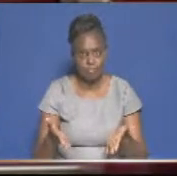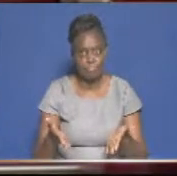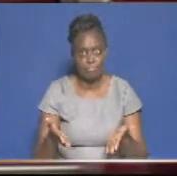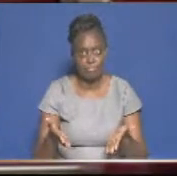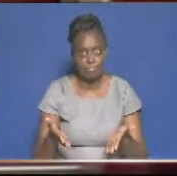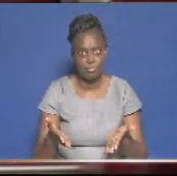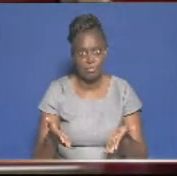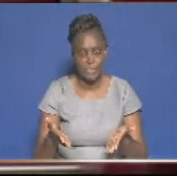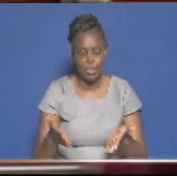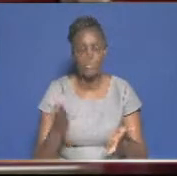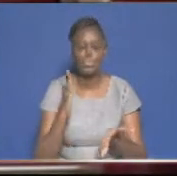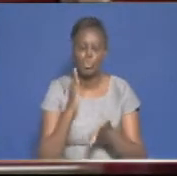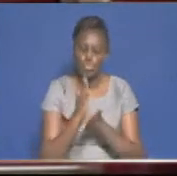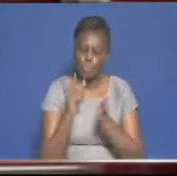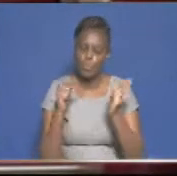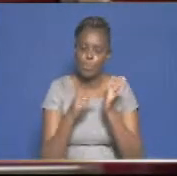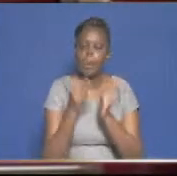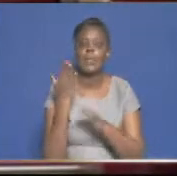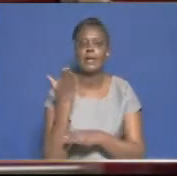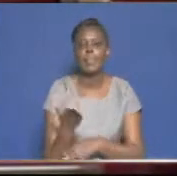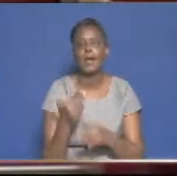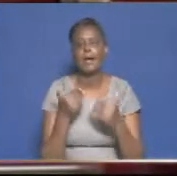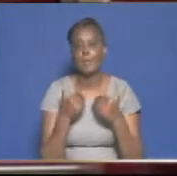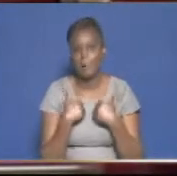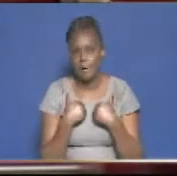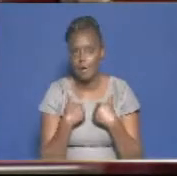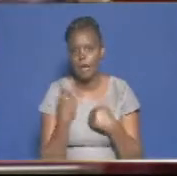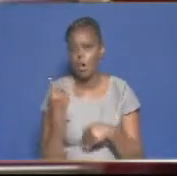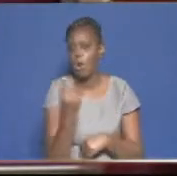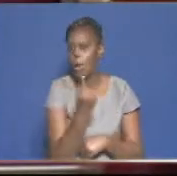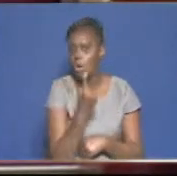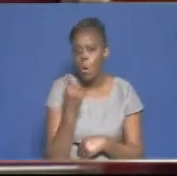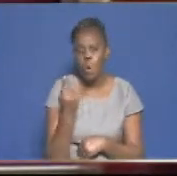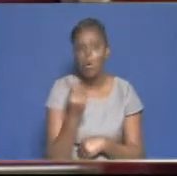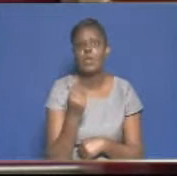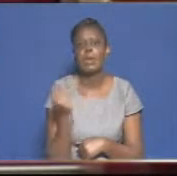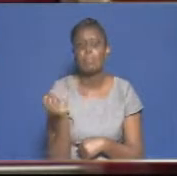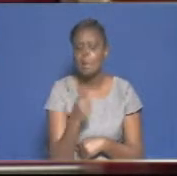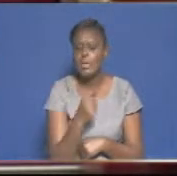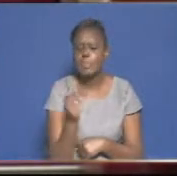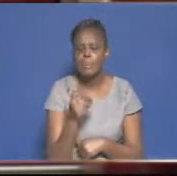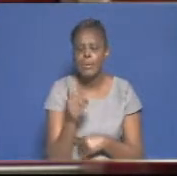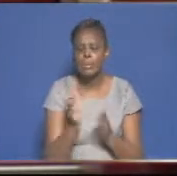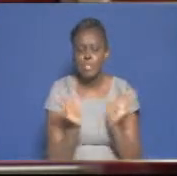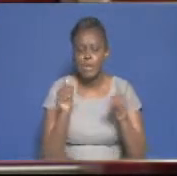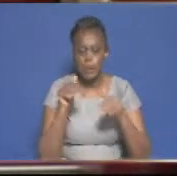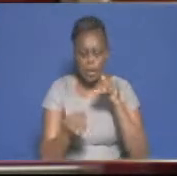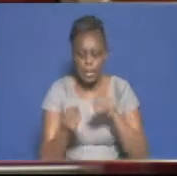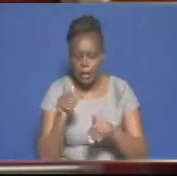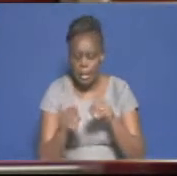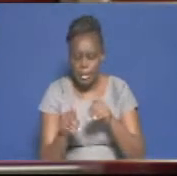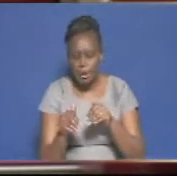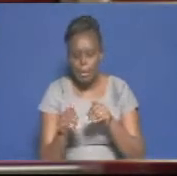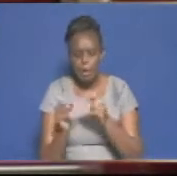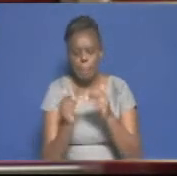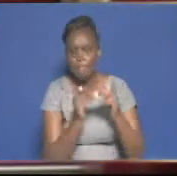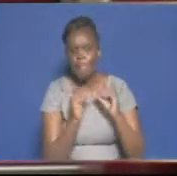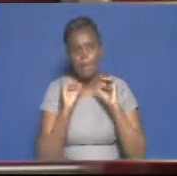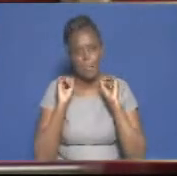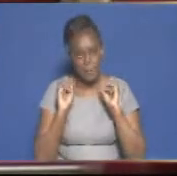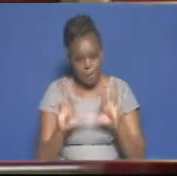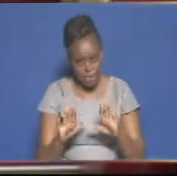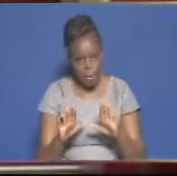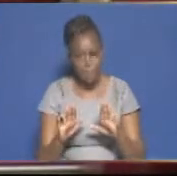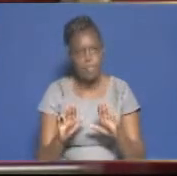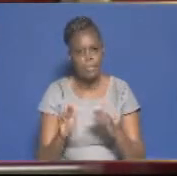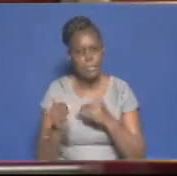you are prescribing at this point, there's only a couple of months to the general election. It would look unfair that you're